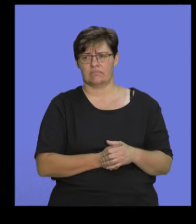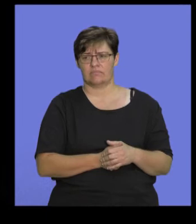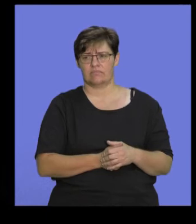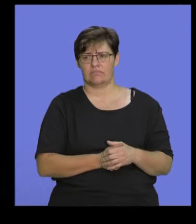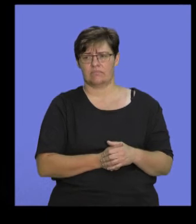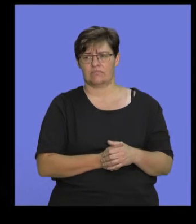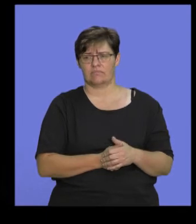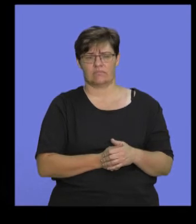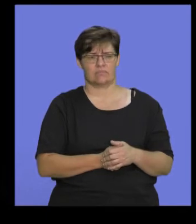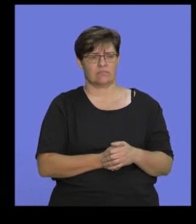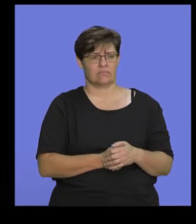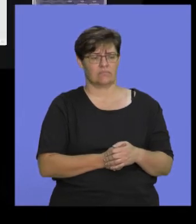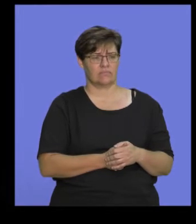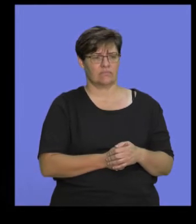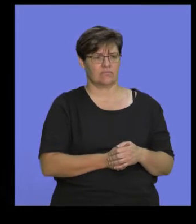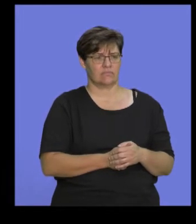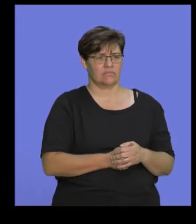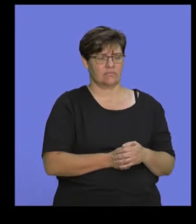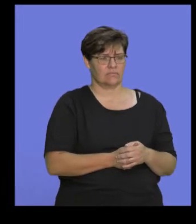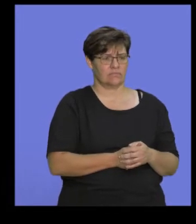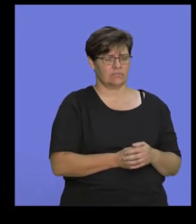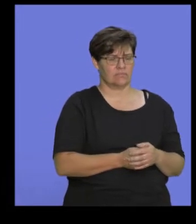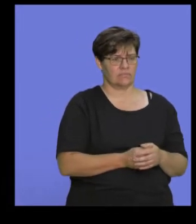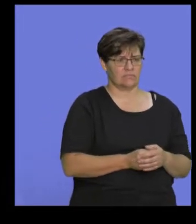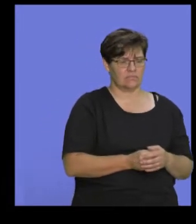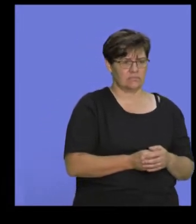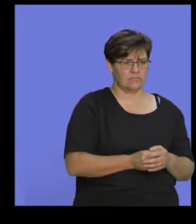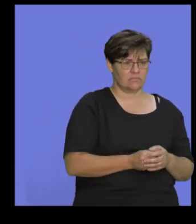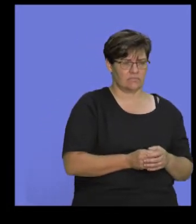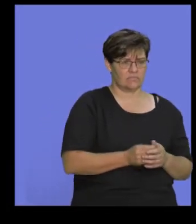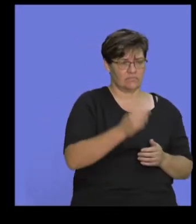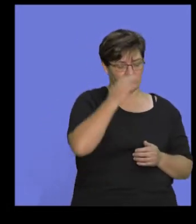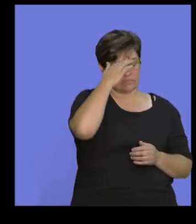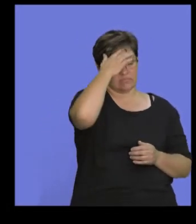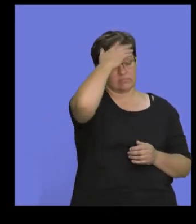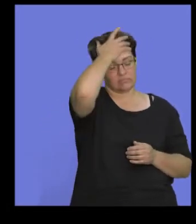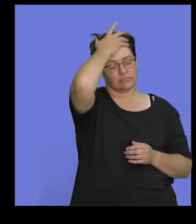And on the calculator, this is... That's fine.